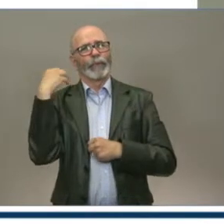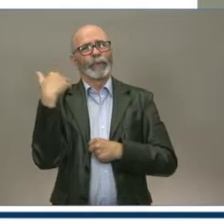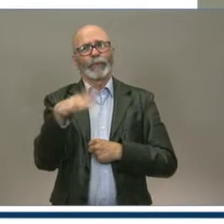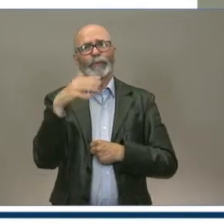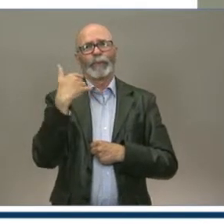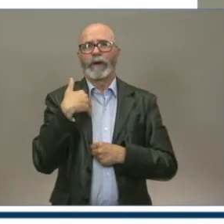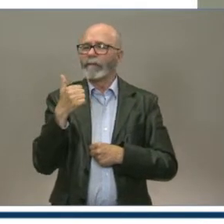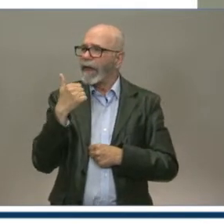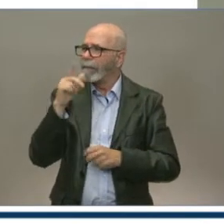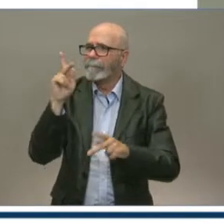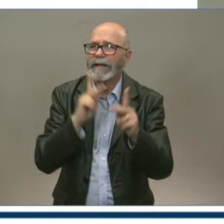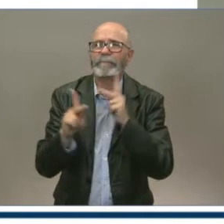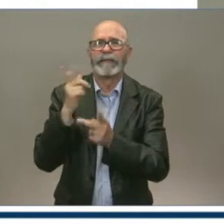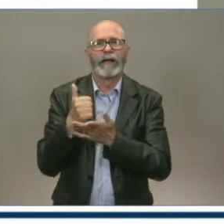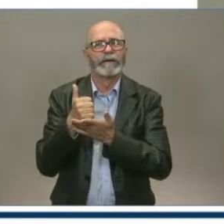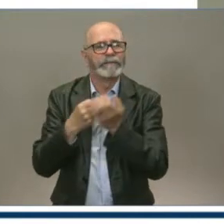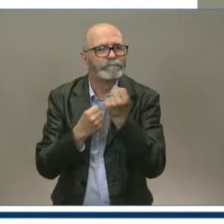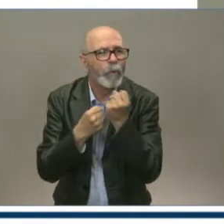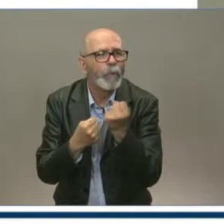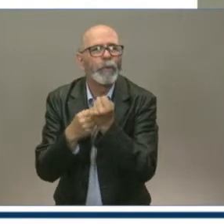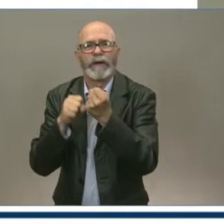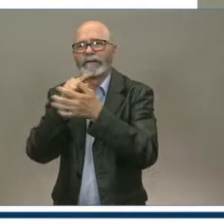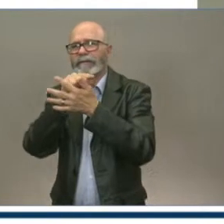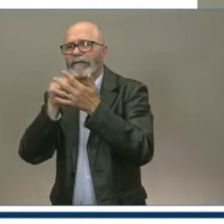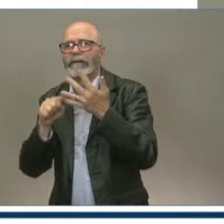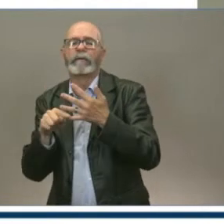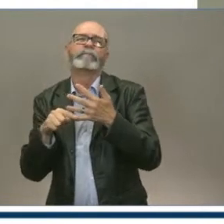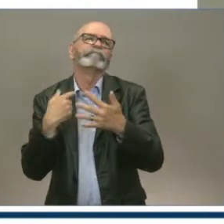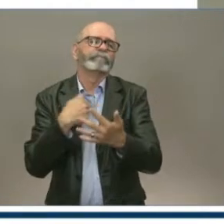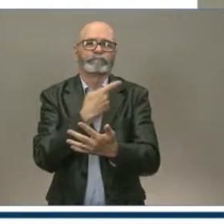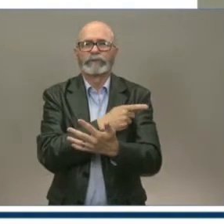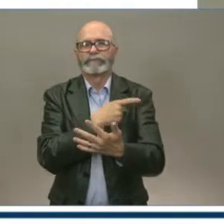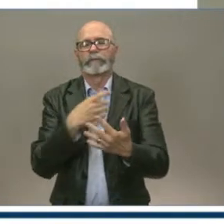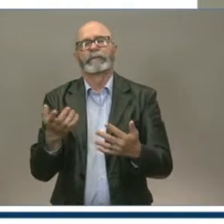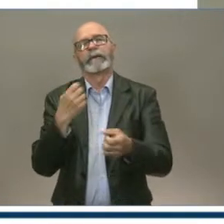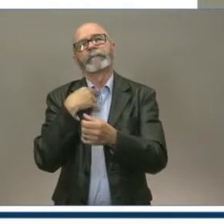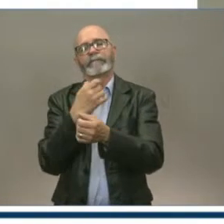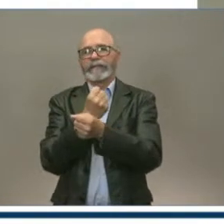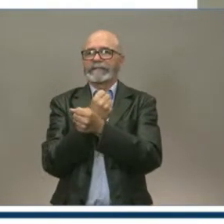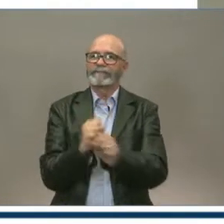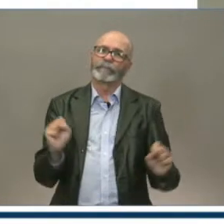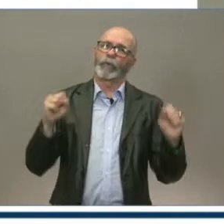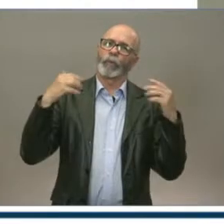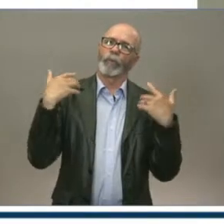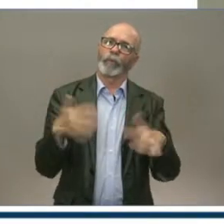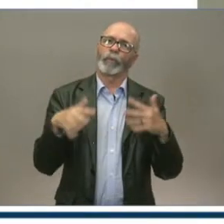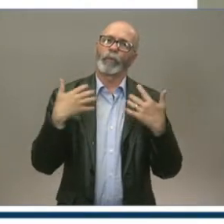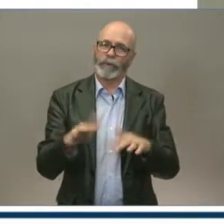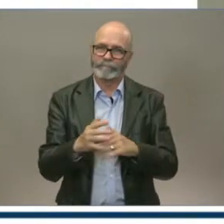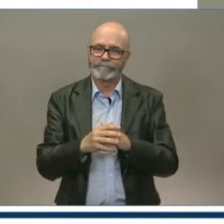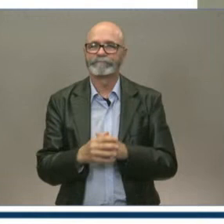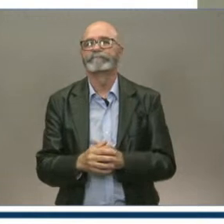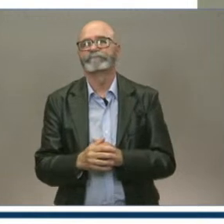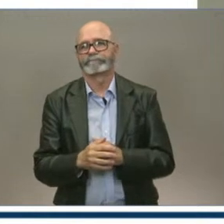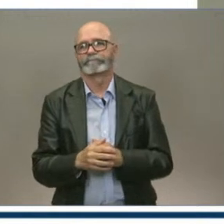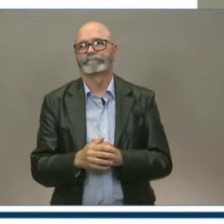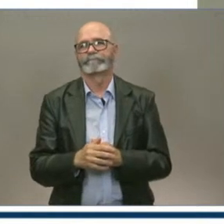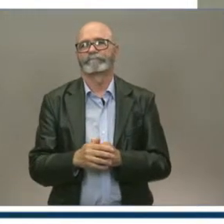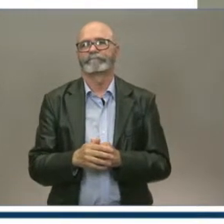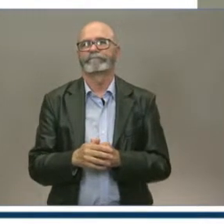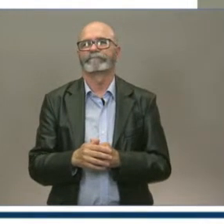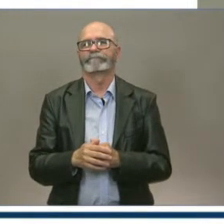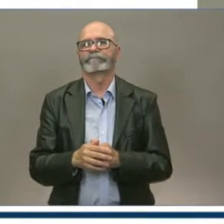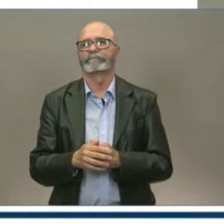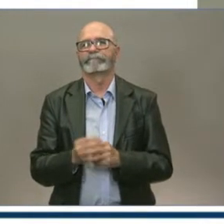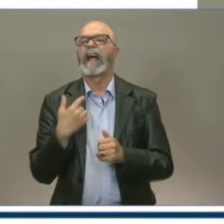our communities has helped keep this province a safe place for all of us. I have a few things I want to cover today, so I'm going to